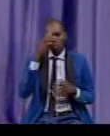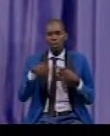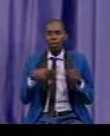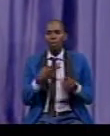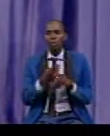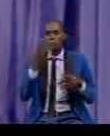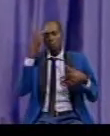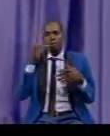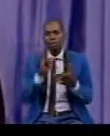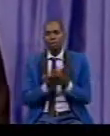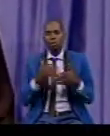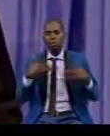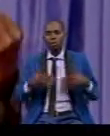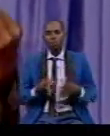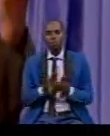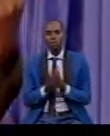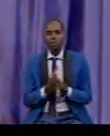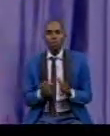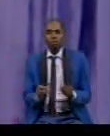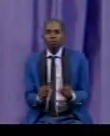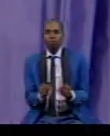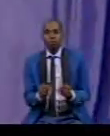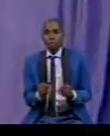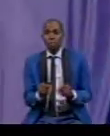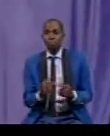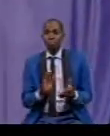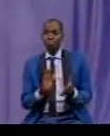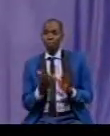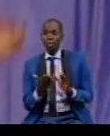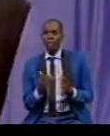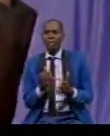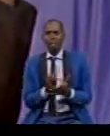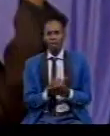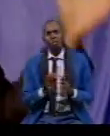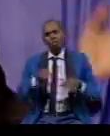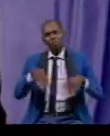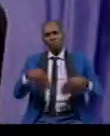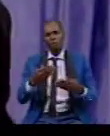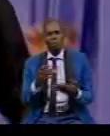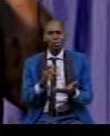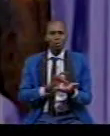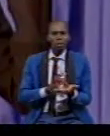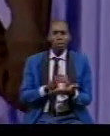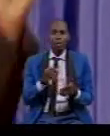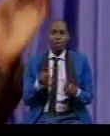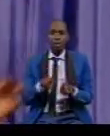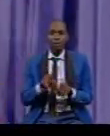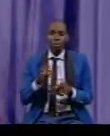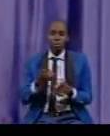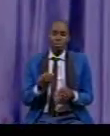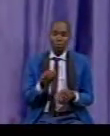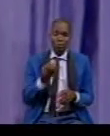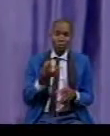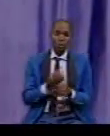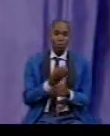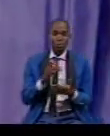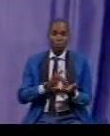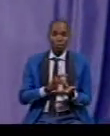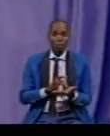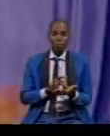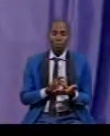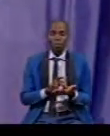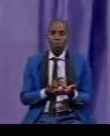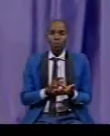particular. Whatever the problem, you in particular, that help, healing